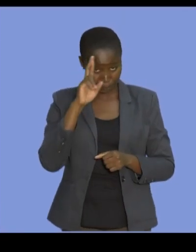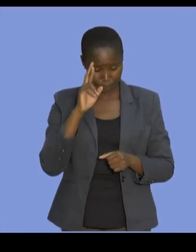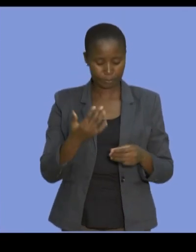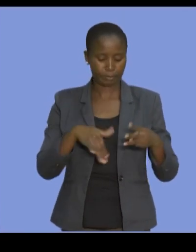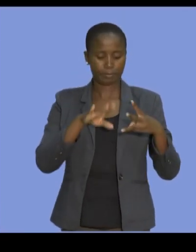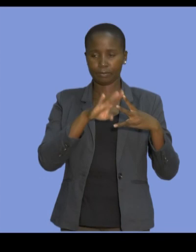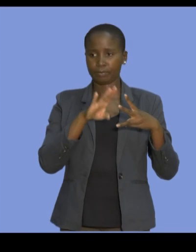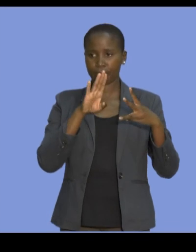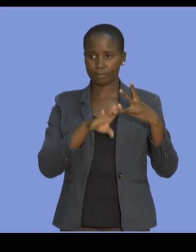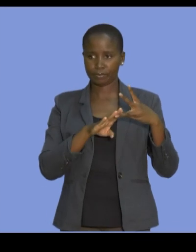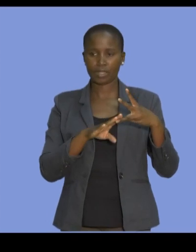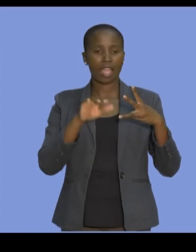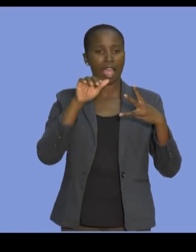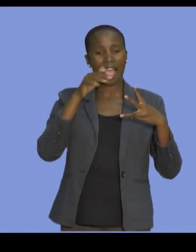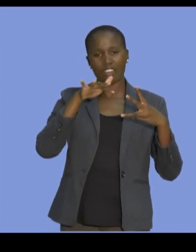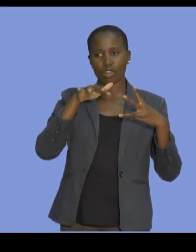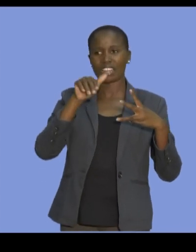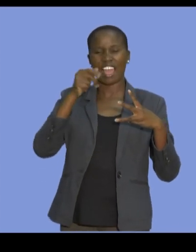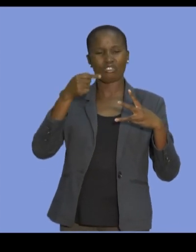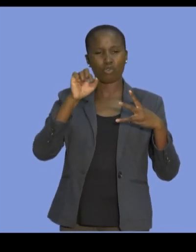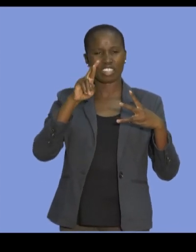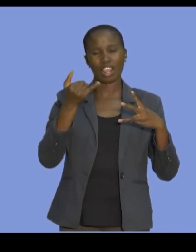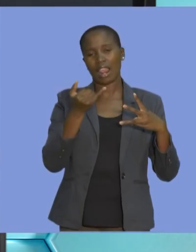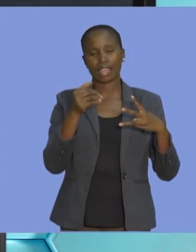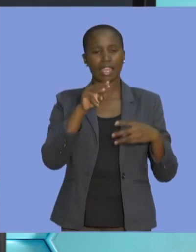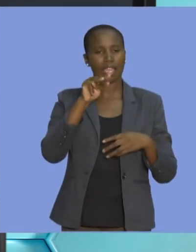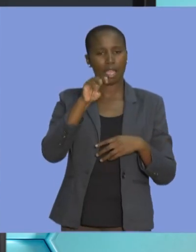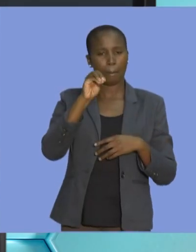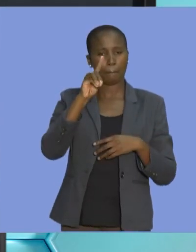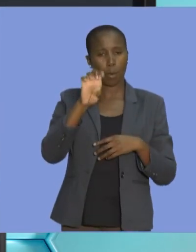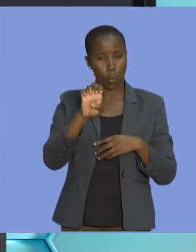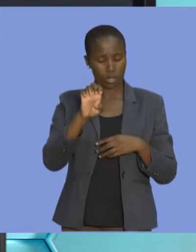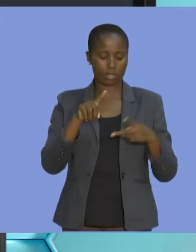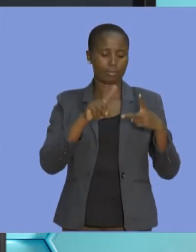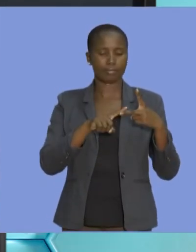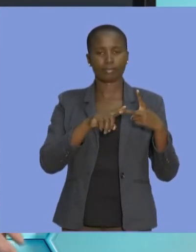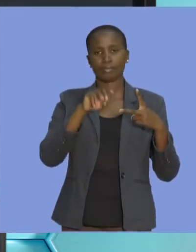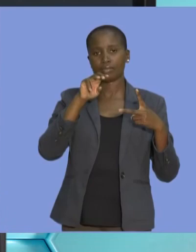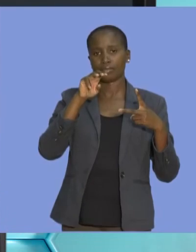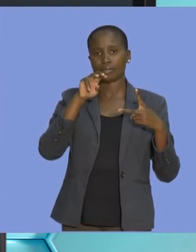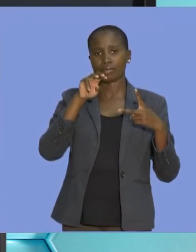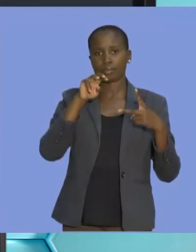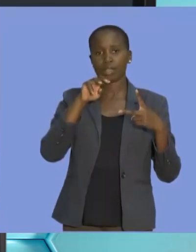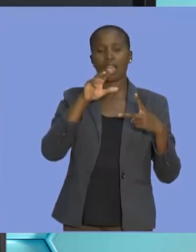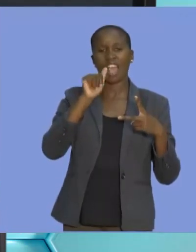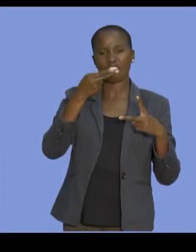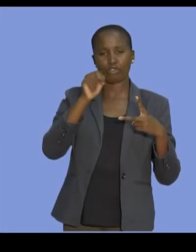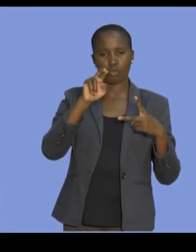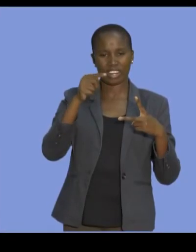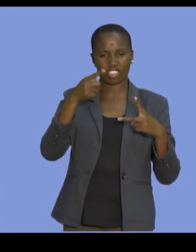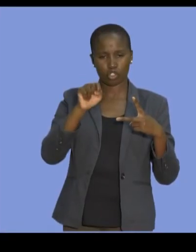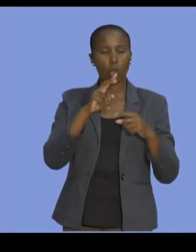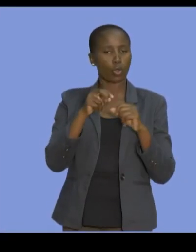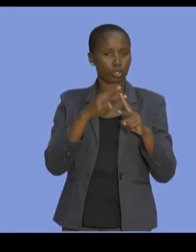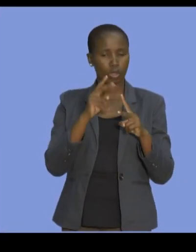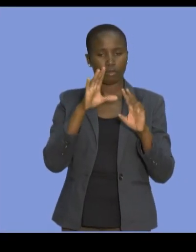averages, which is mode, agreed, median, and average. We also looked at group data.